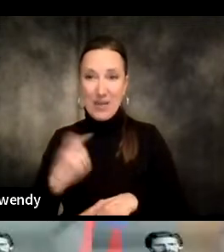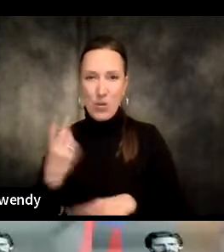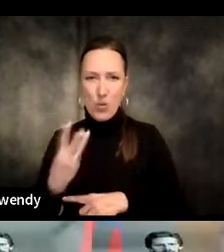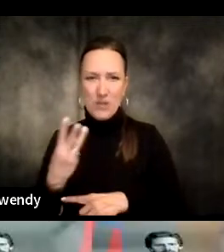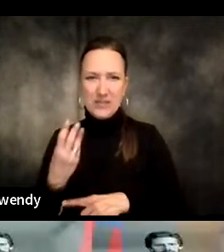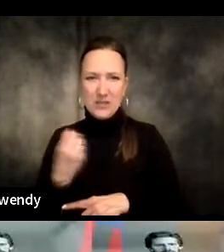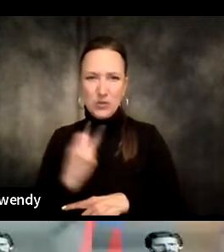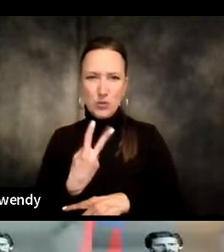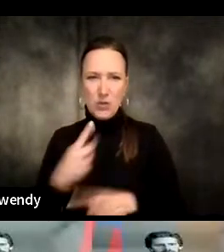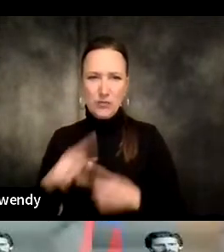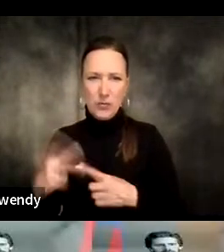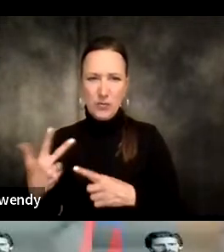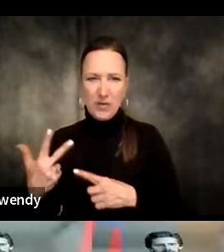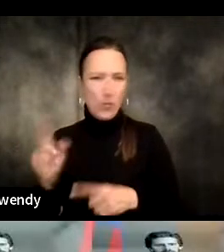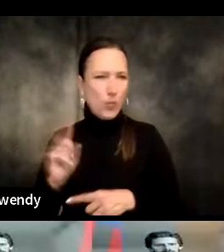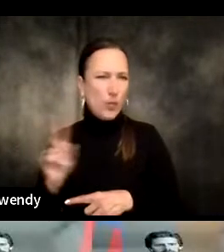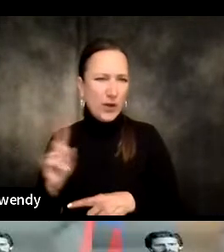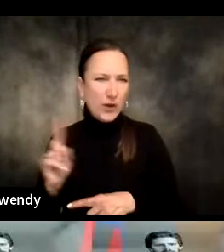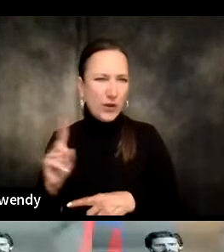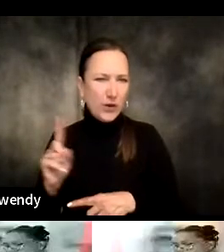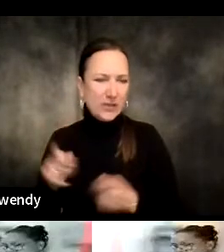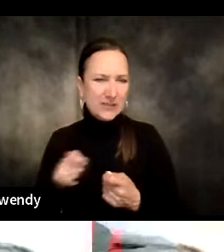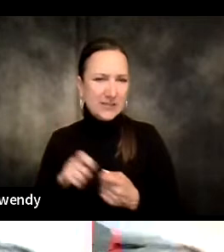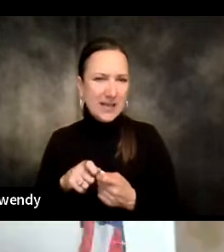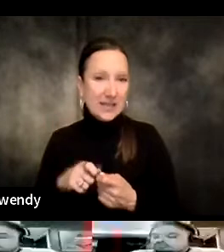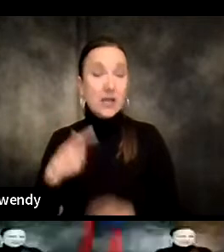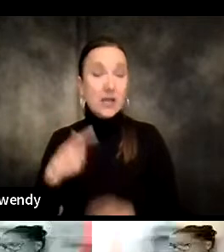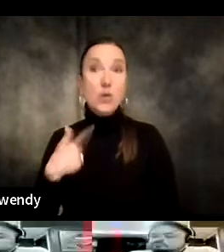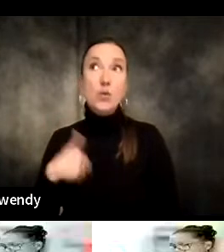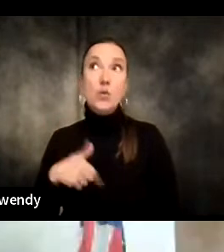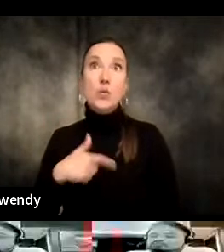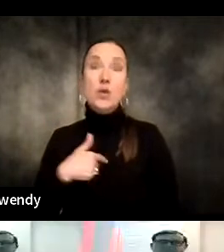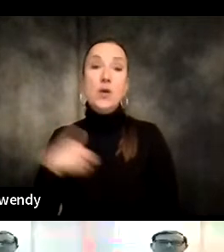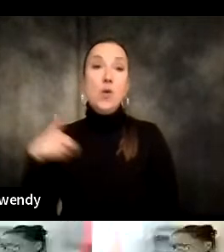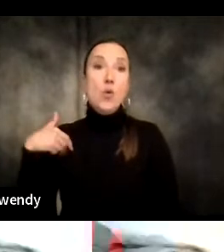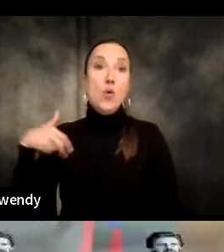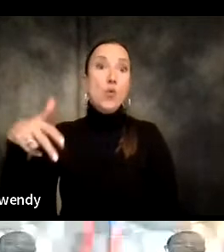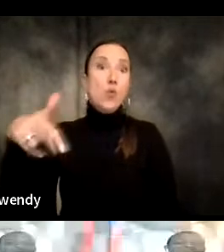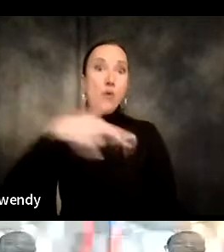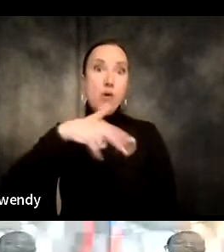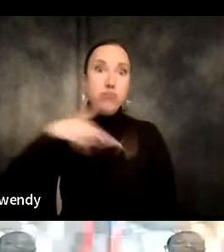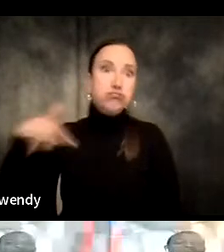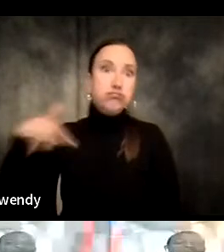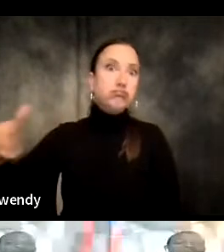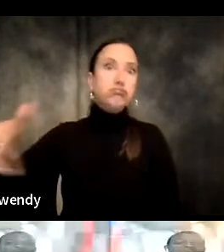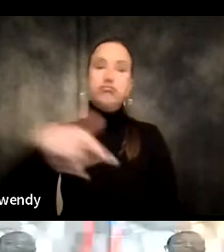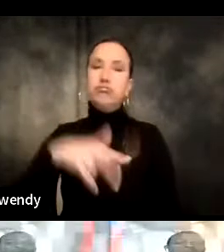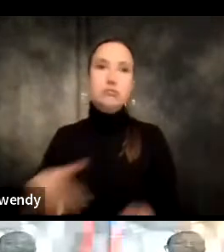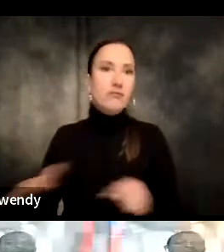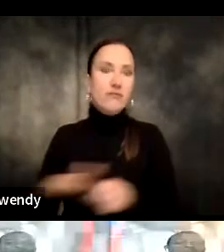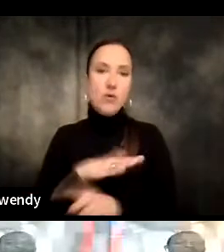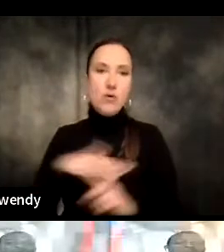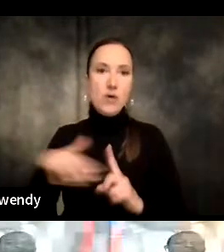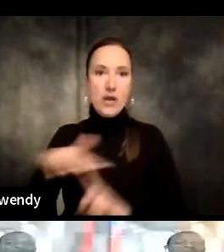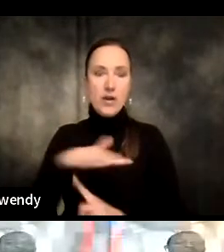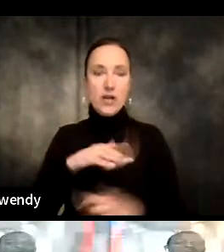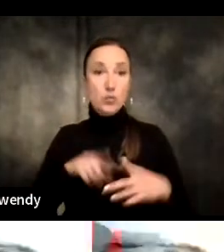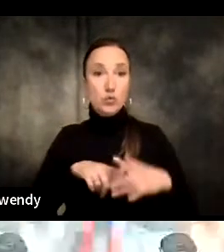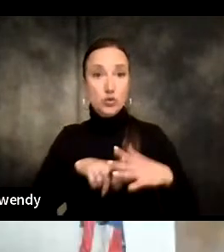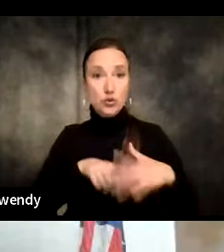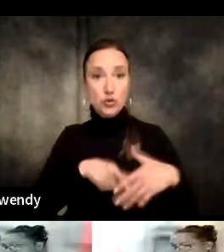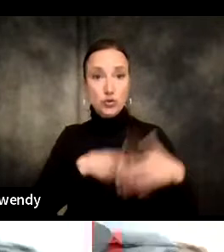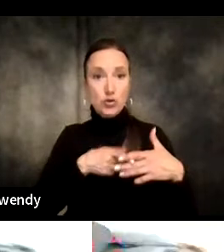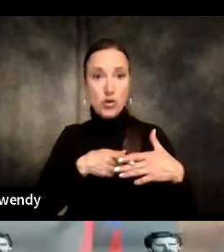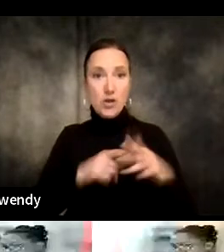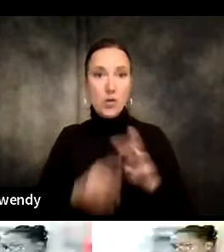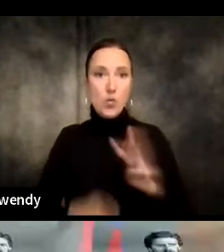find you in the neighborhood? So we're going to be walking all throughout the neighborhood. We'll start at